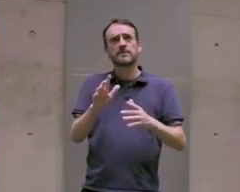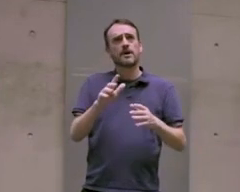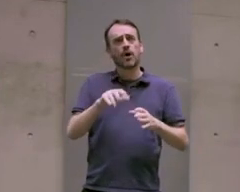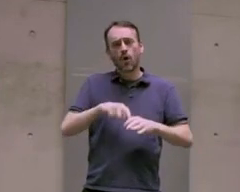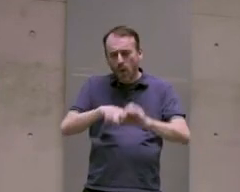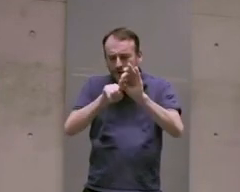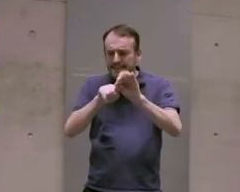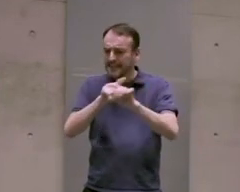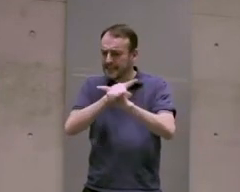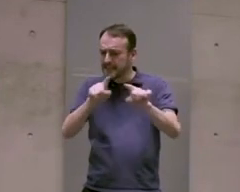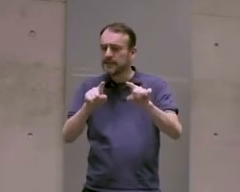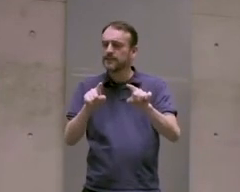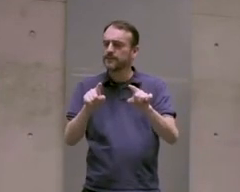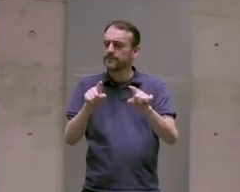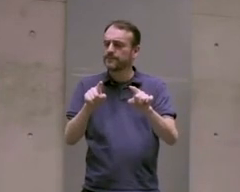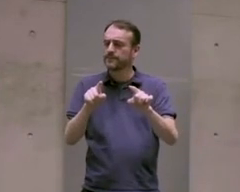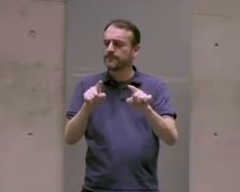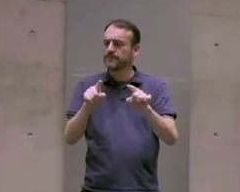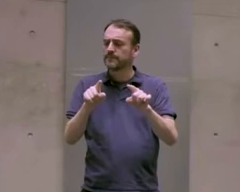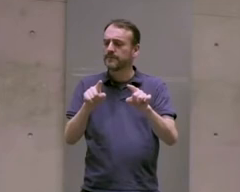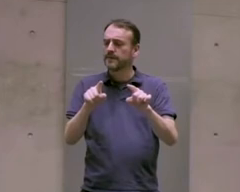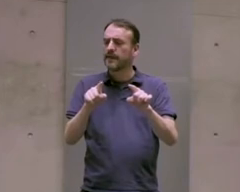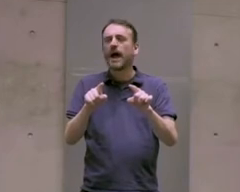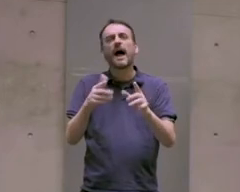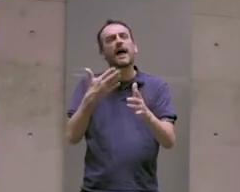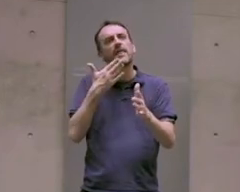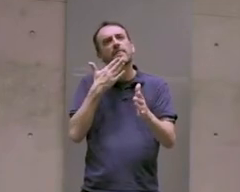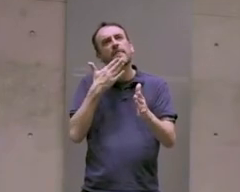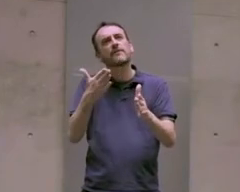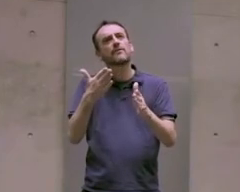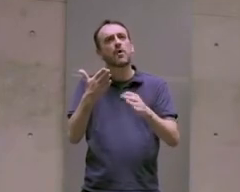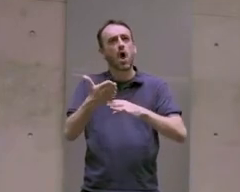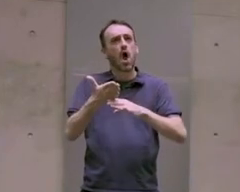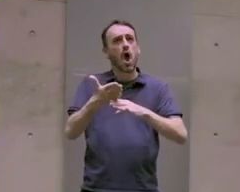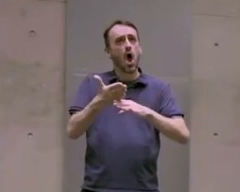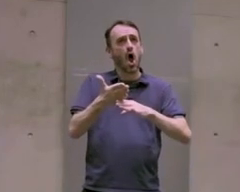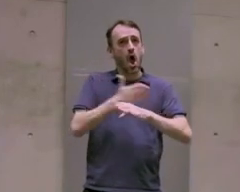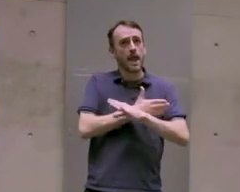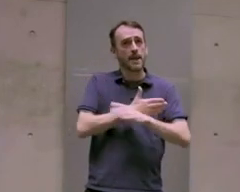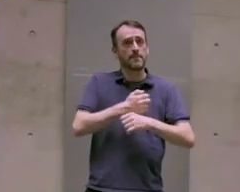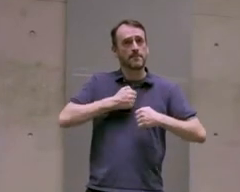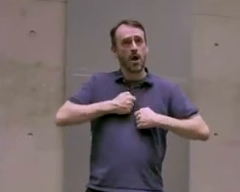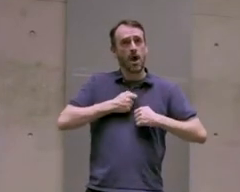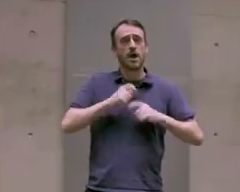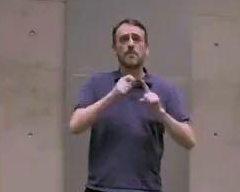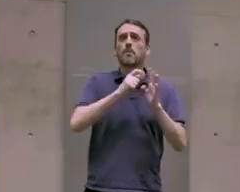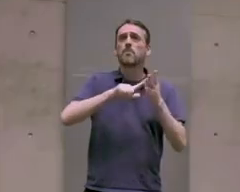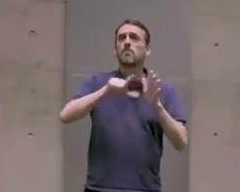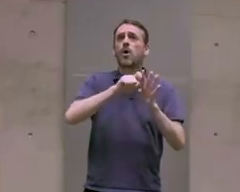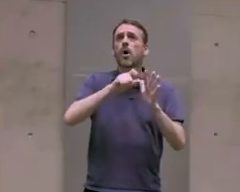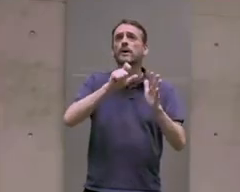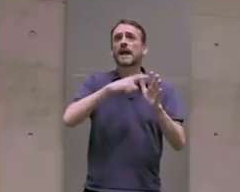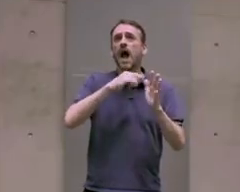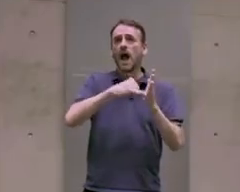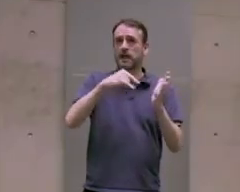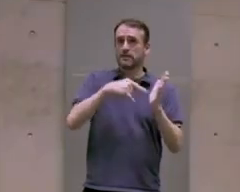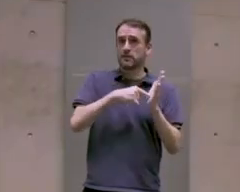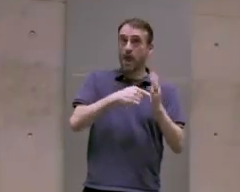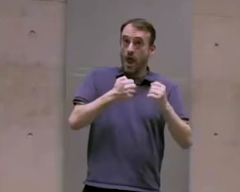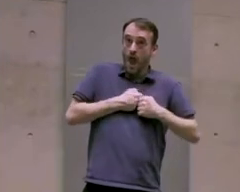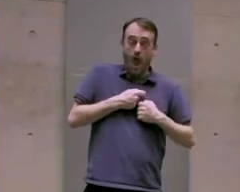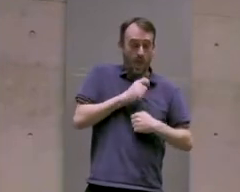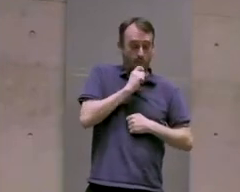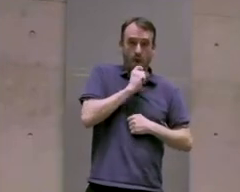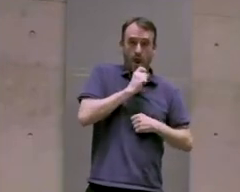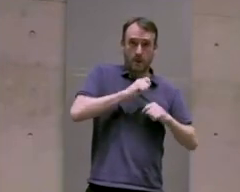Alana, whose channel it's on, thanked me because early on in the podcast, when all of this was starting off, ours was one of the few podcasts